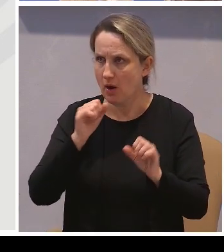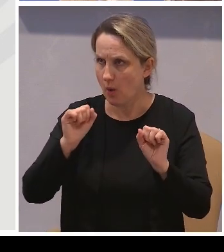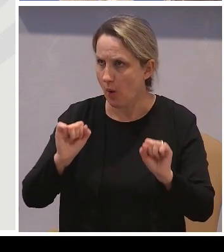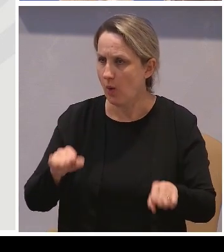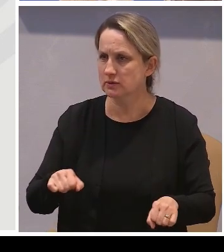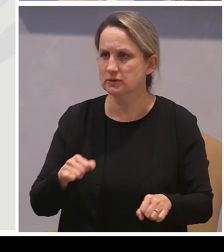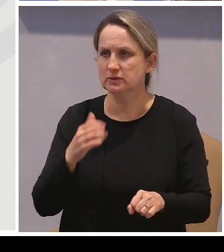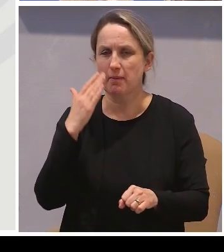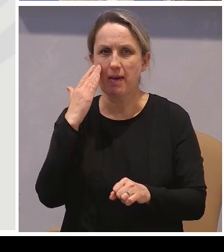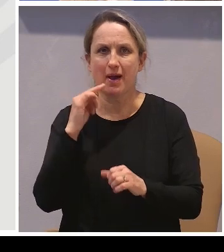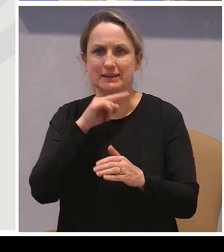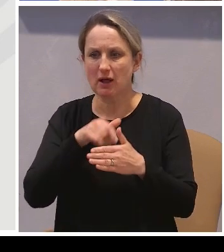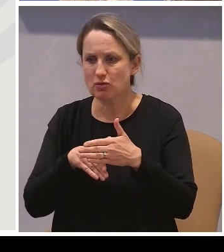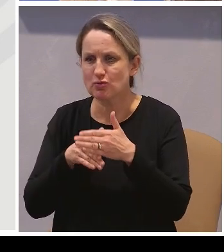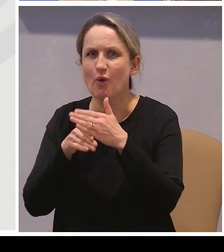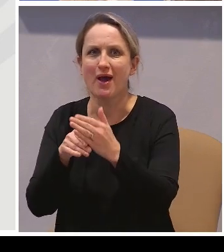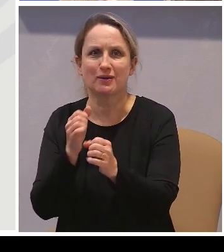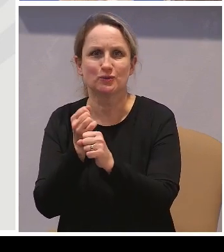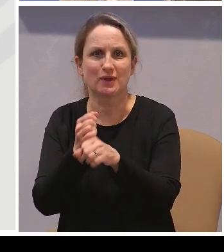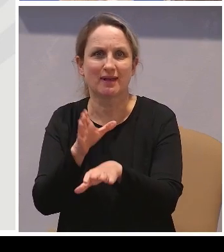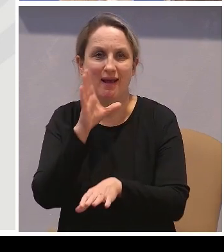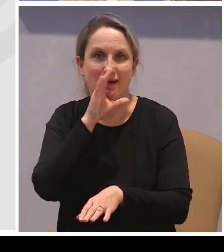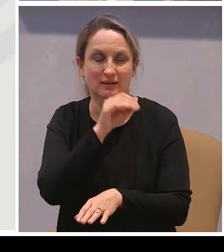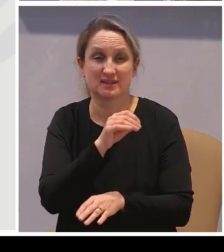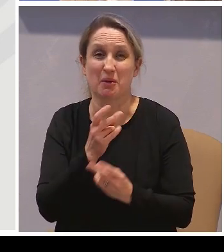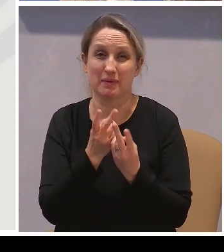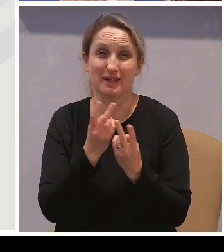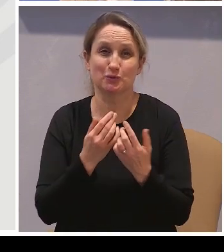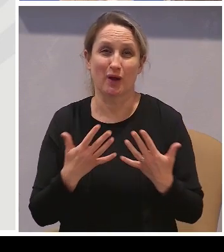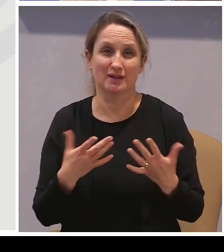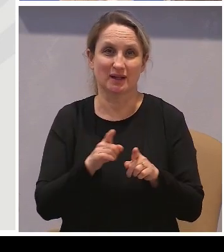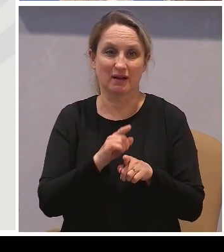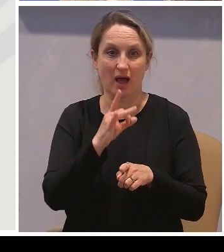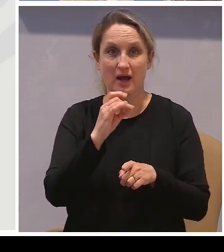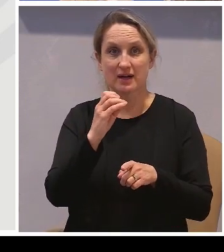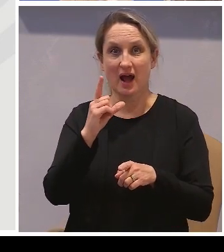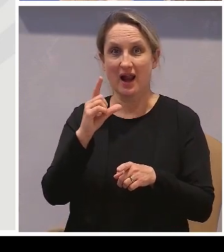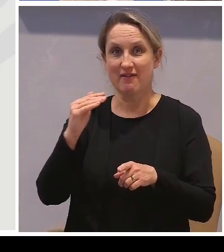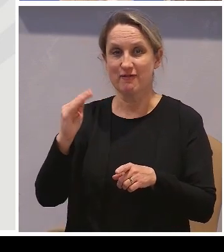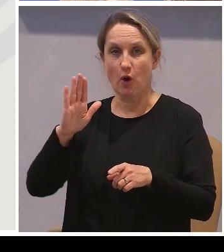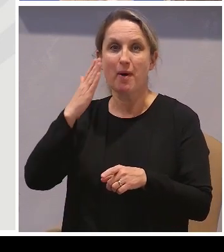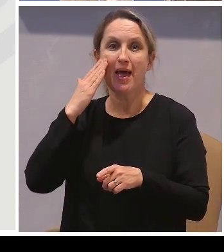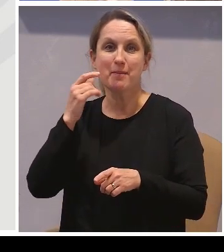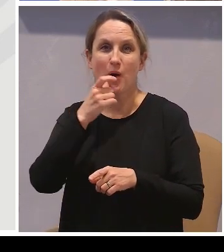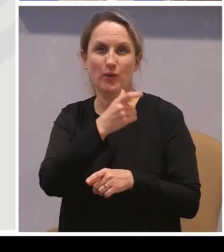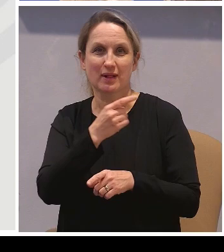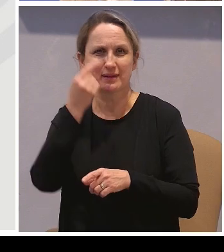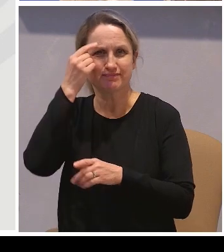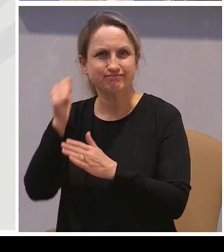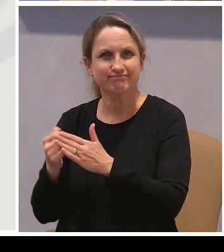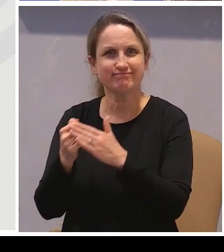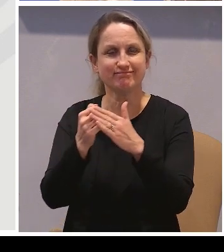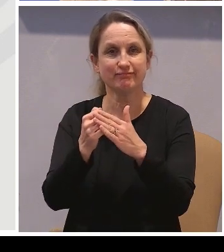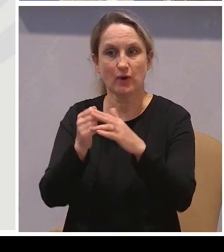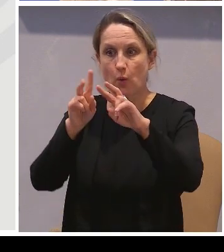people toetusega tegeleda. conduct ja trials, kõik they sellised know how asjad to nagu support the children OGPF and the ema ütles, parents. et see vaimne pool Ralph vanematele, Mann need said,